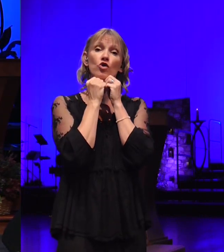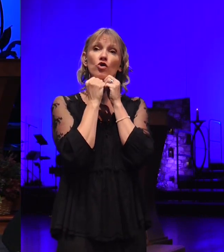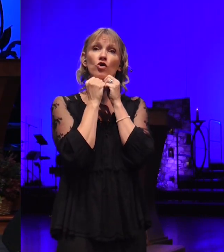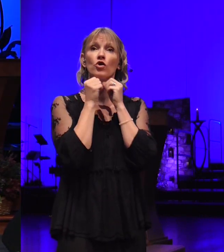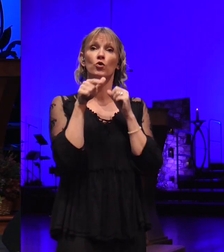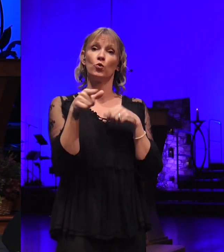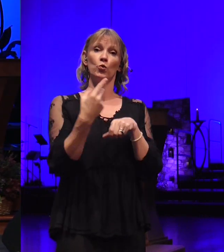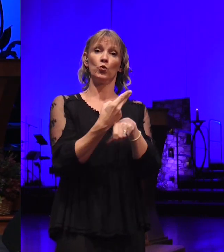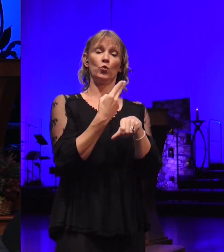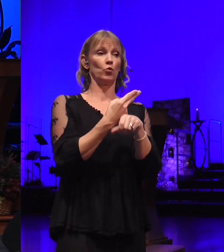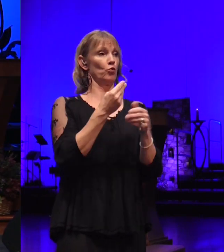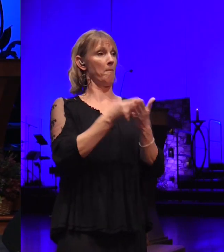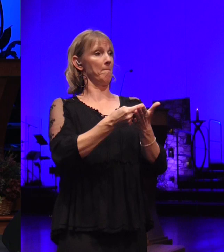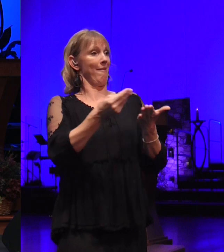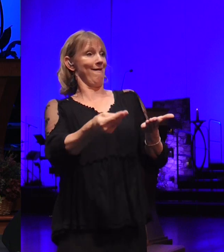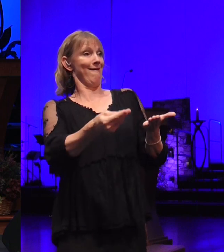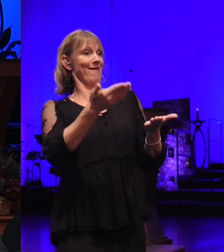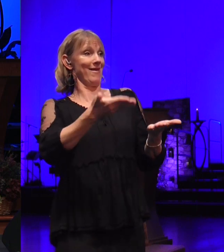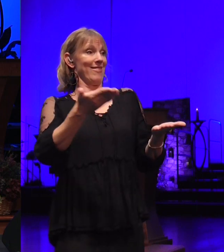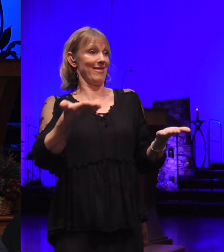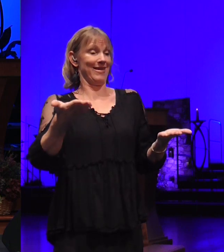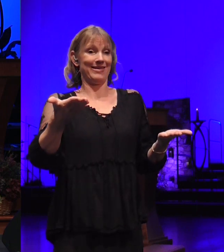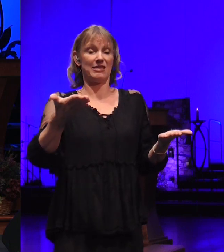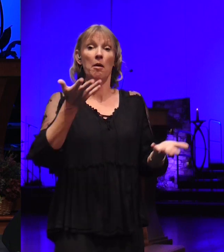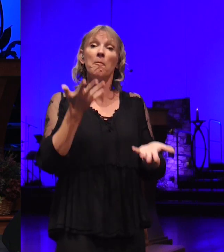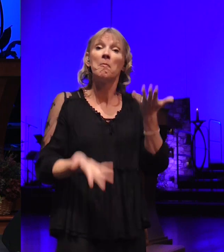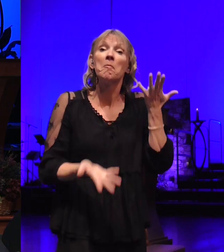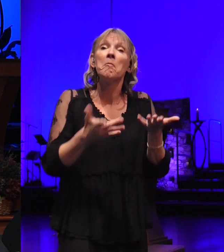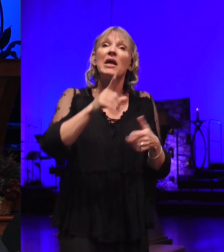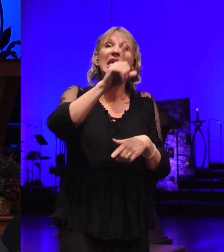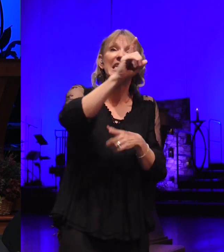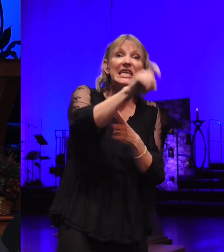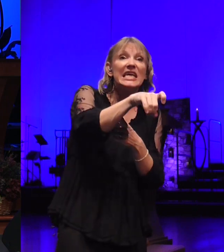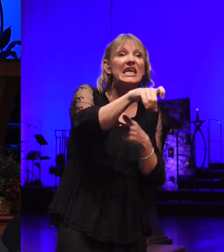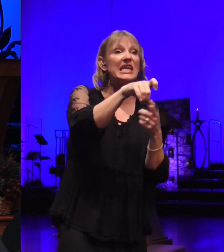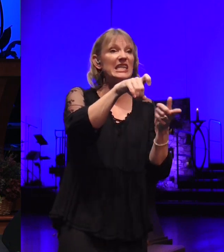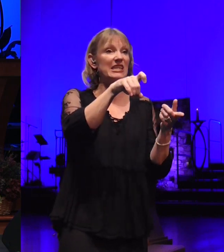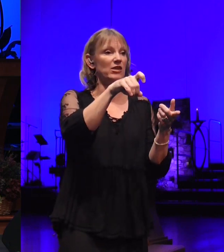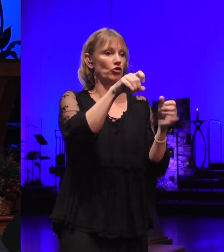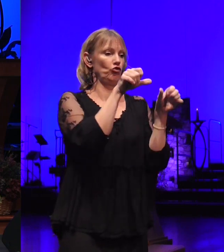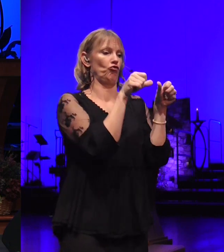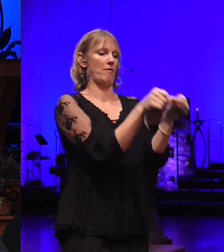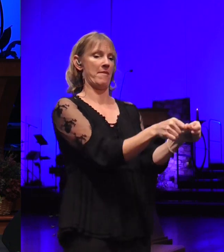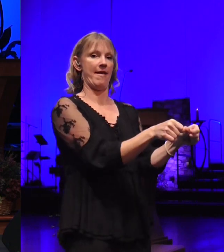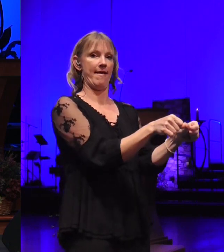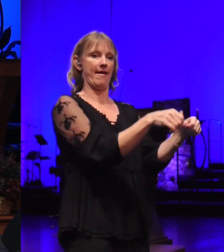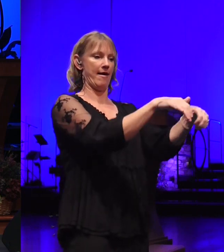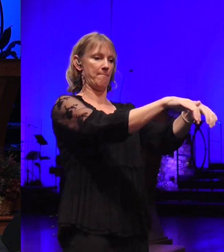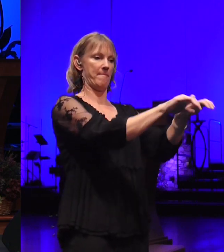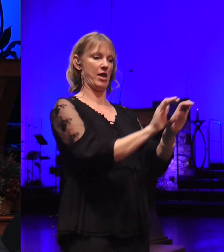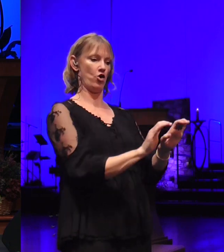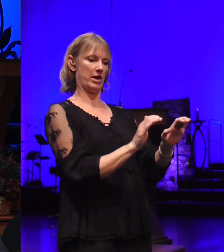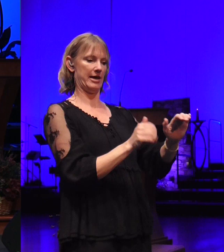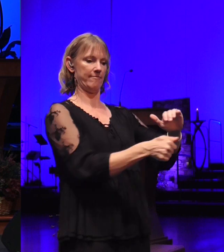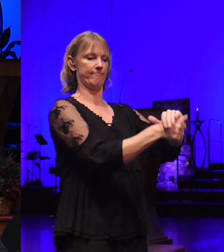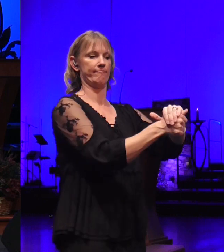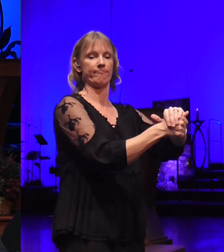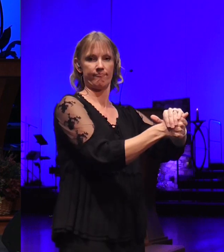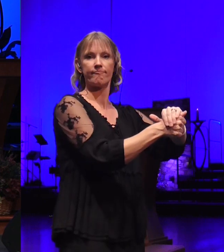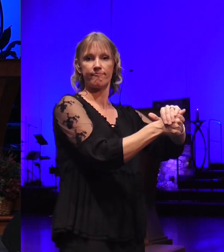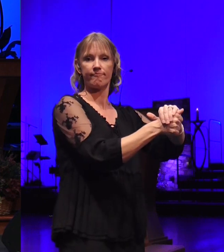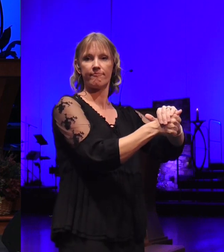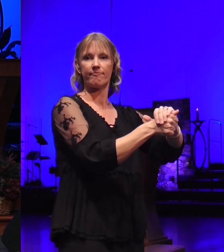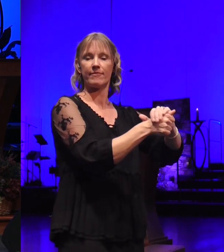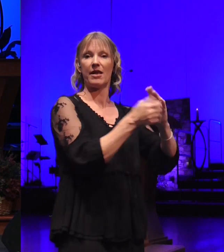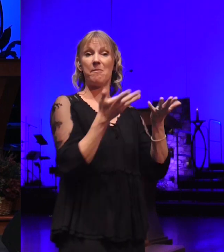that you use to buy material things. Perhaps it needs to stay buried. Perhaps the treasure